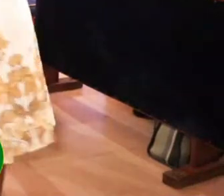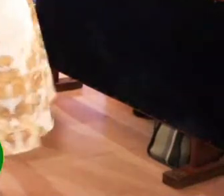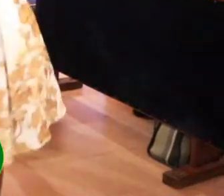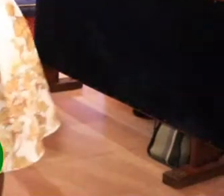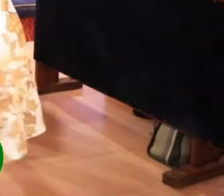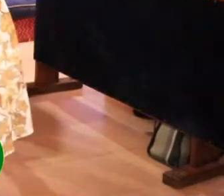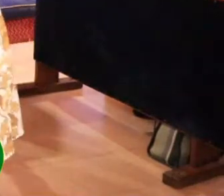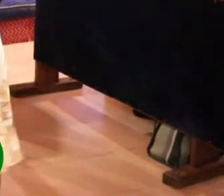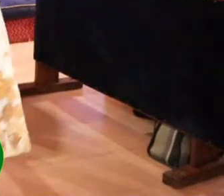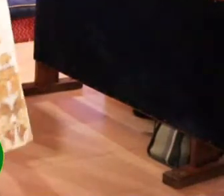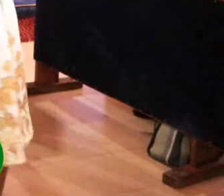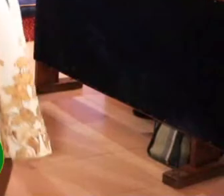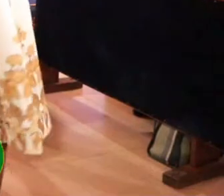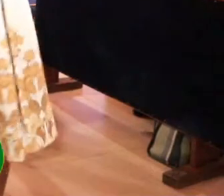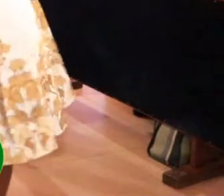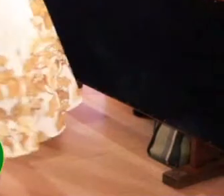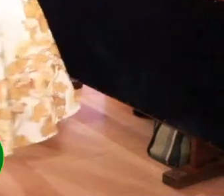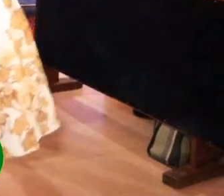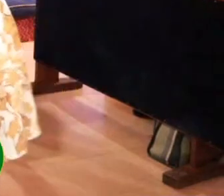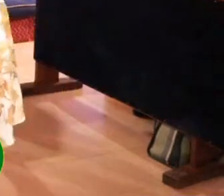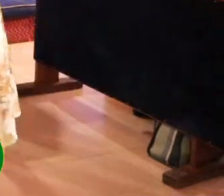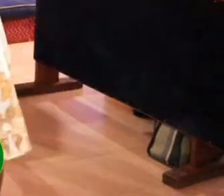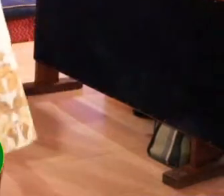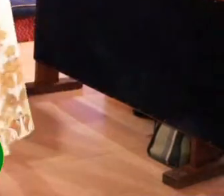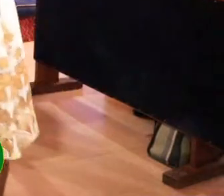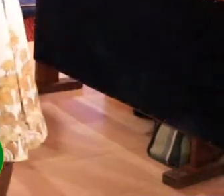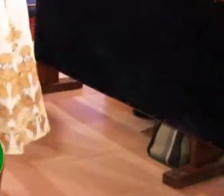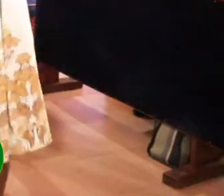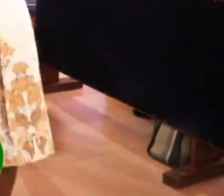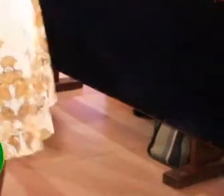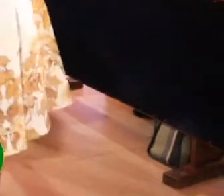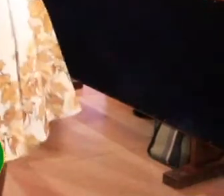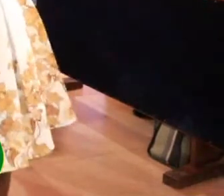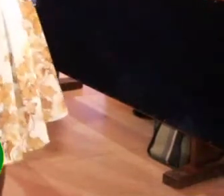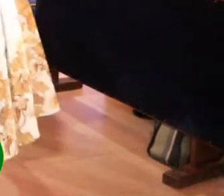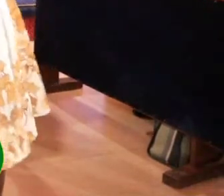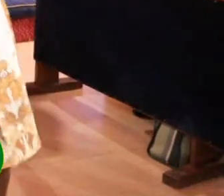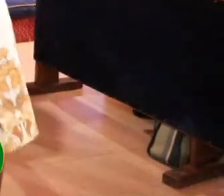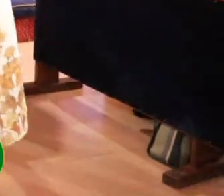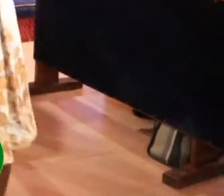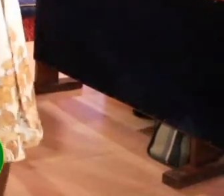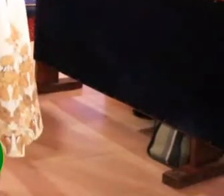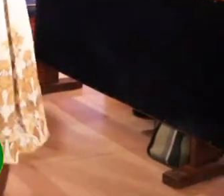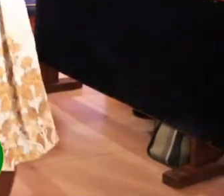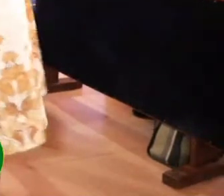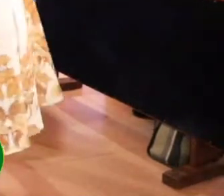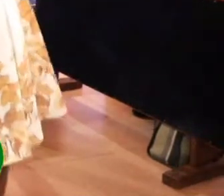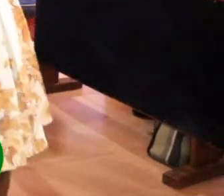Kiwa, Zini,